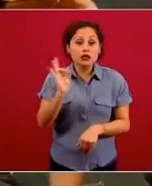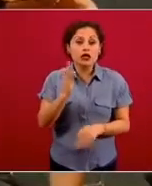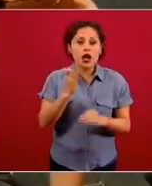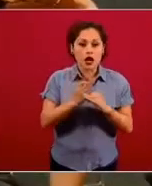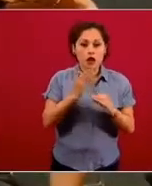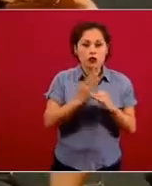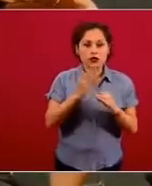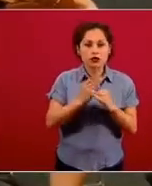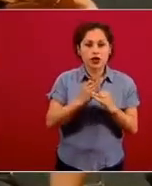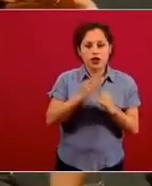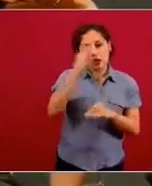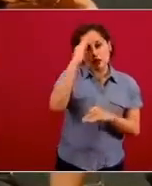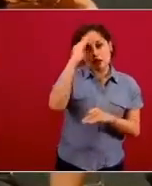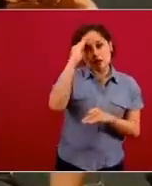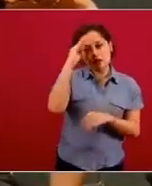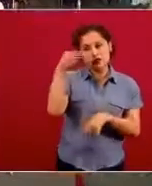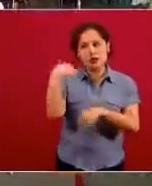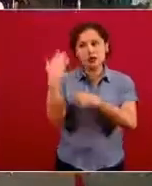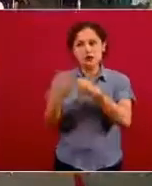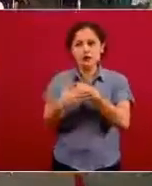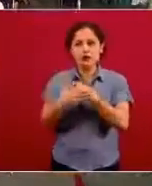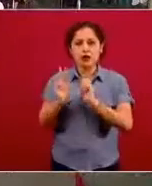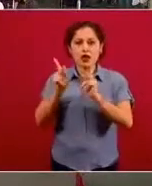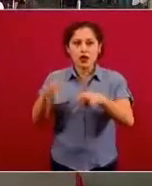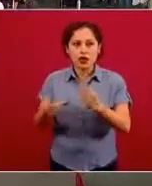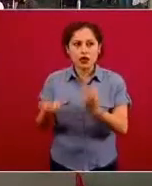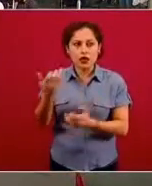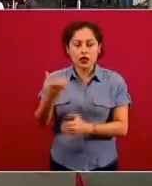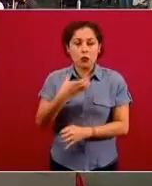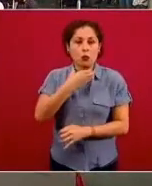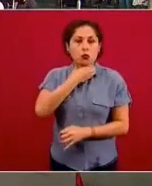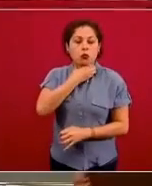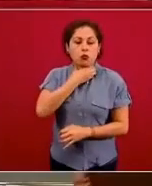Has it worked really well? Is it working sort of well?